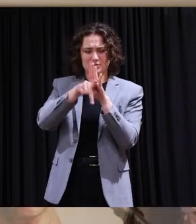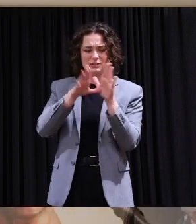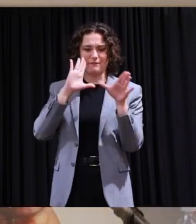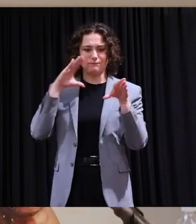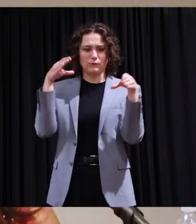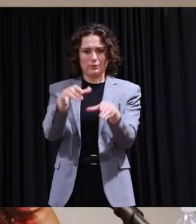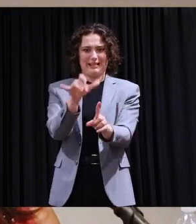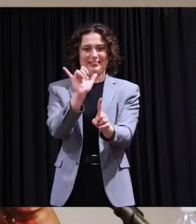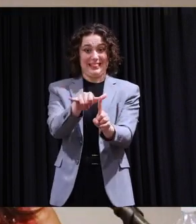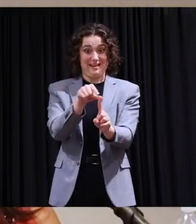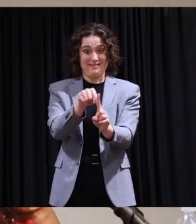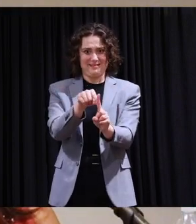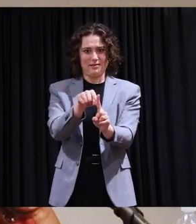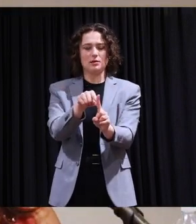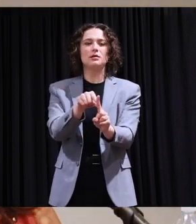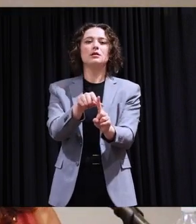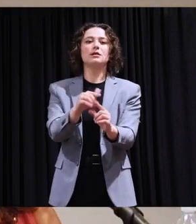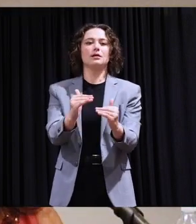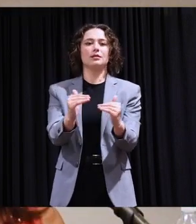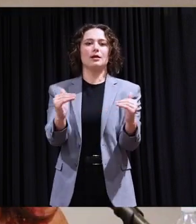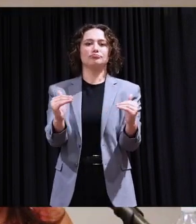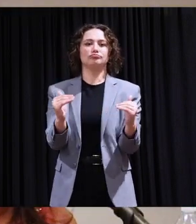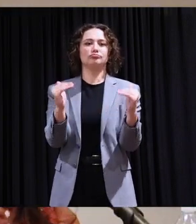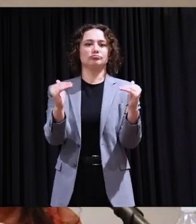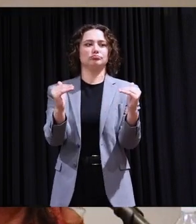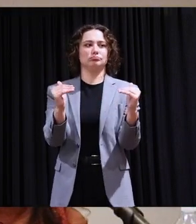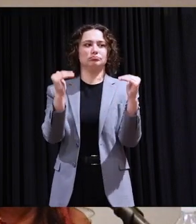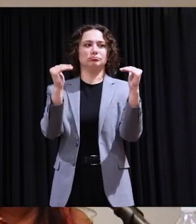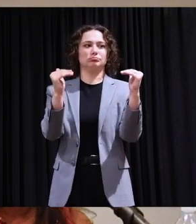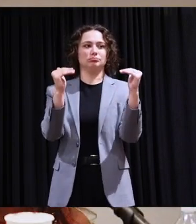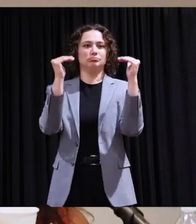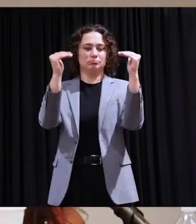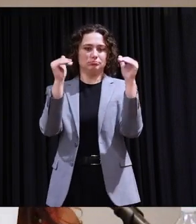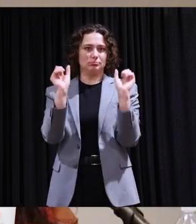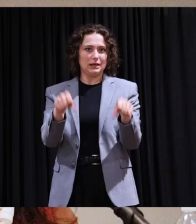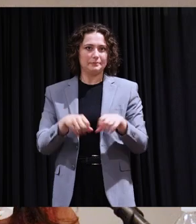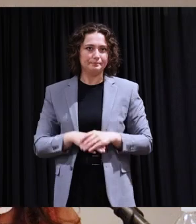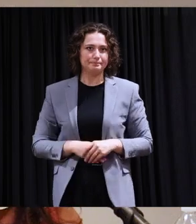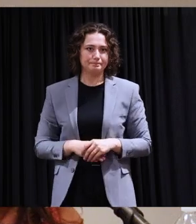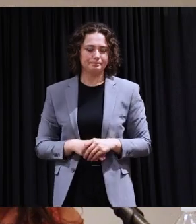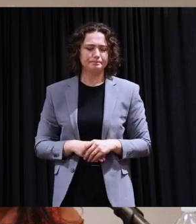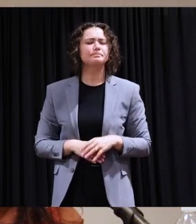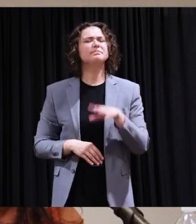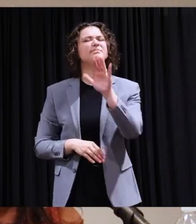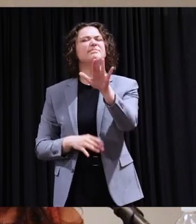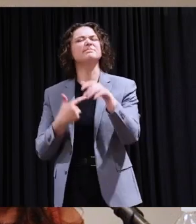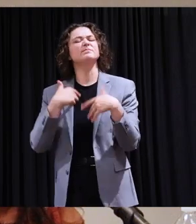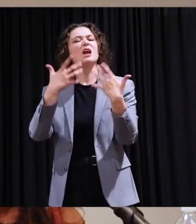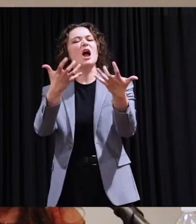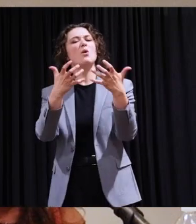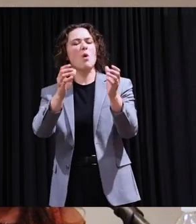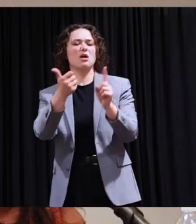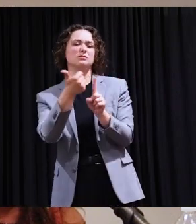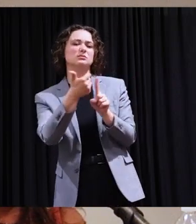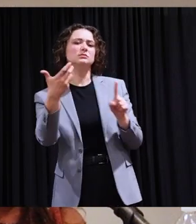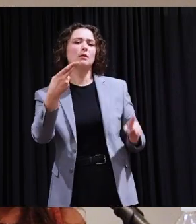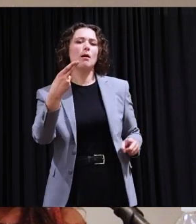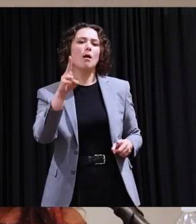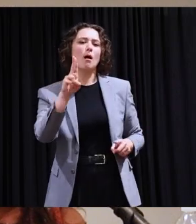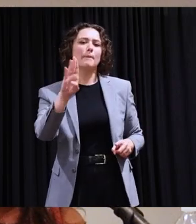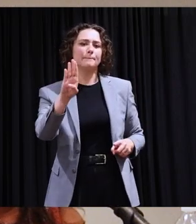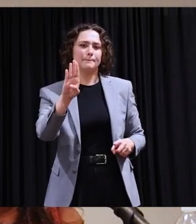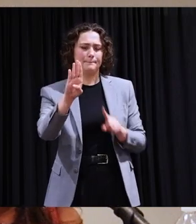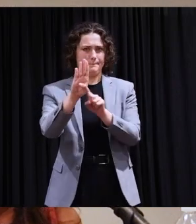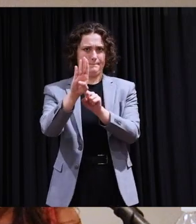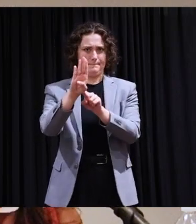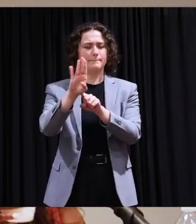out. Can I talk a little bit more about the hubs now? So an SDOH hub, just to kind of give some clarity on that, is a collection of